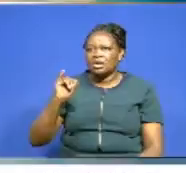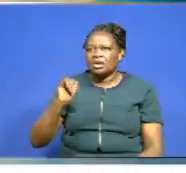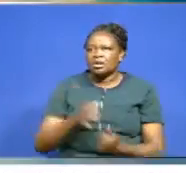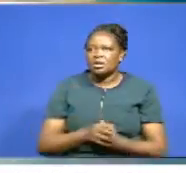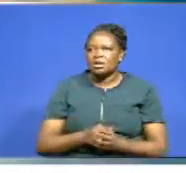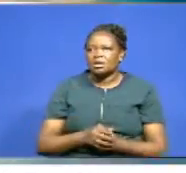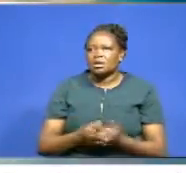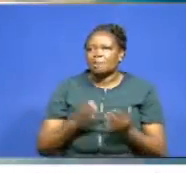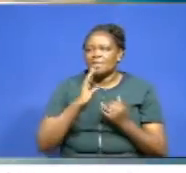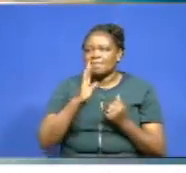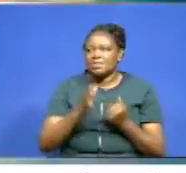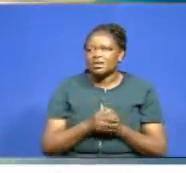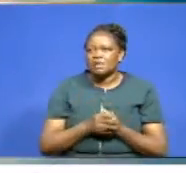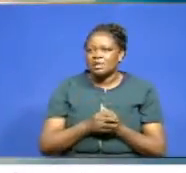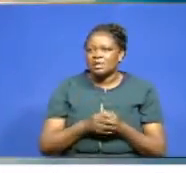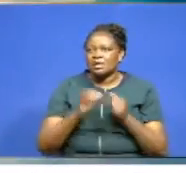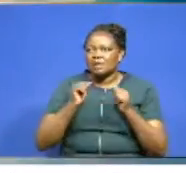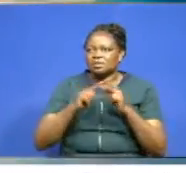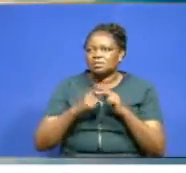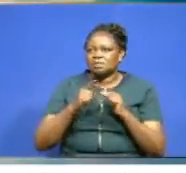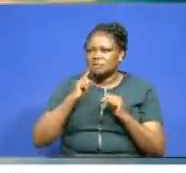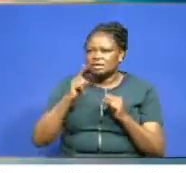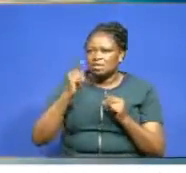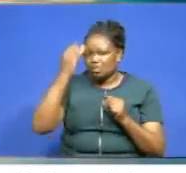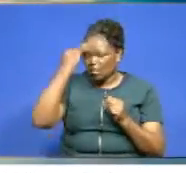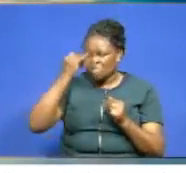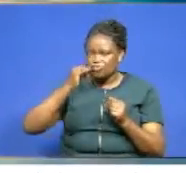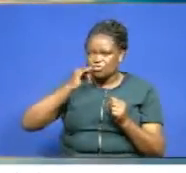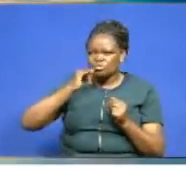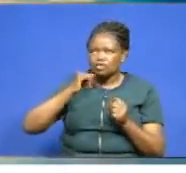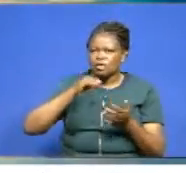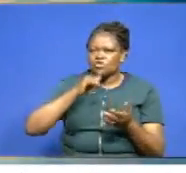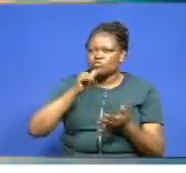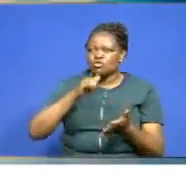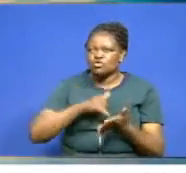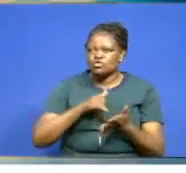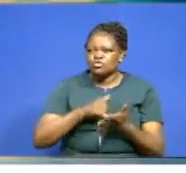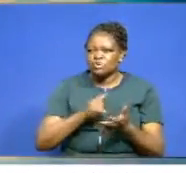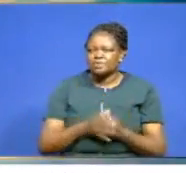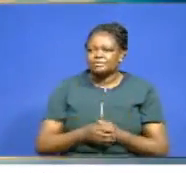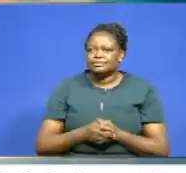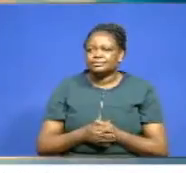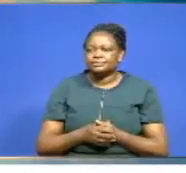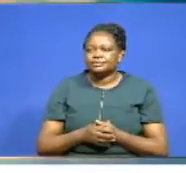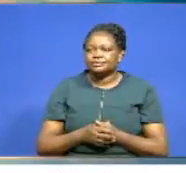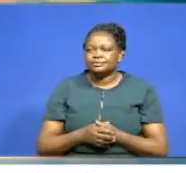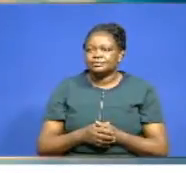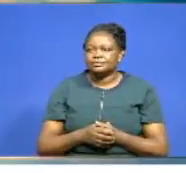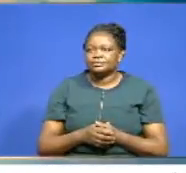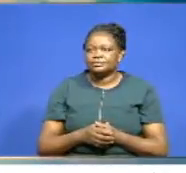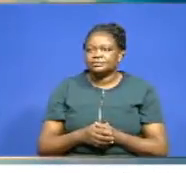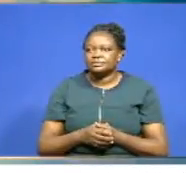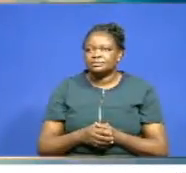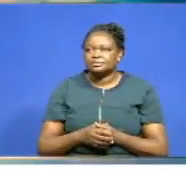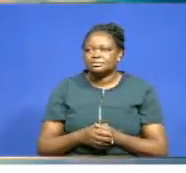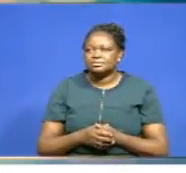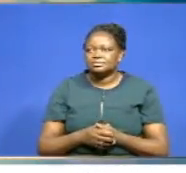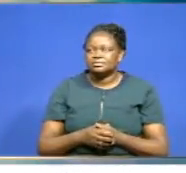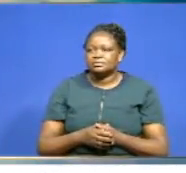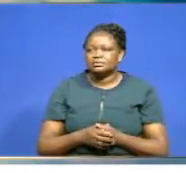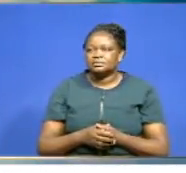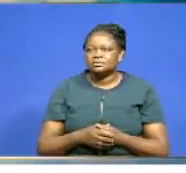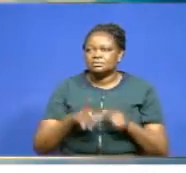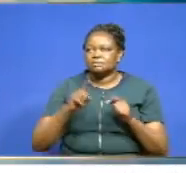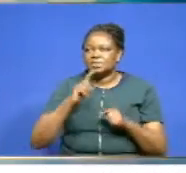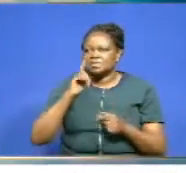So maybe, yeah, maybe you can start by telling us why you were left behind. Thank you, Richard. I have to say,